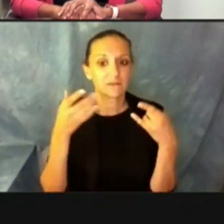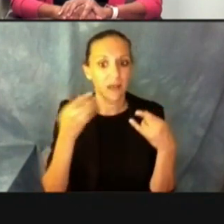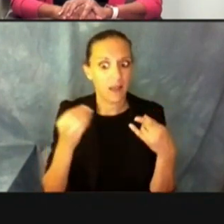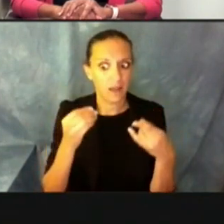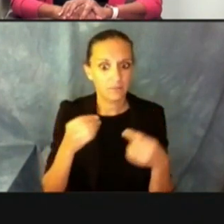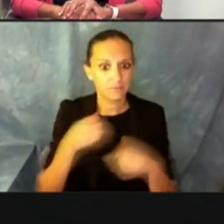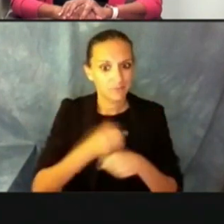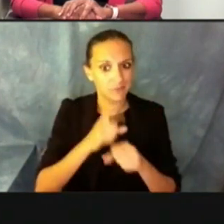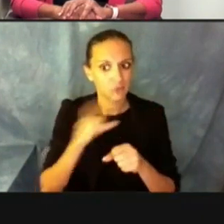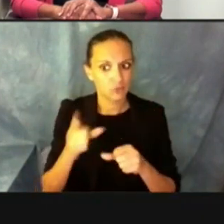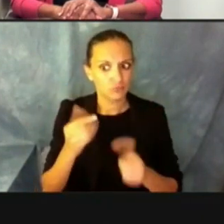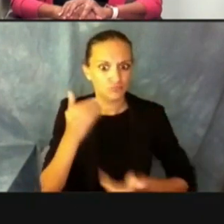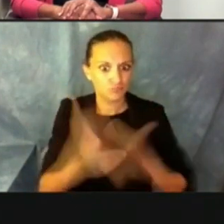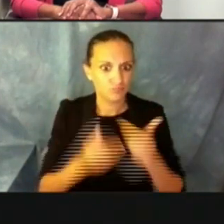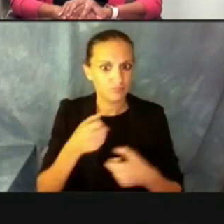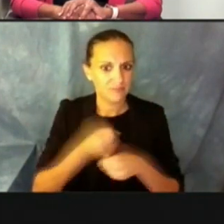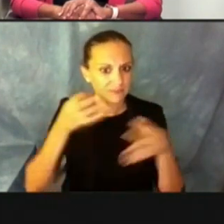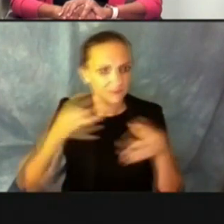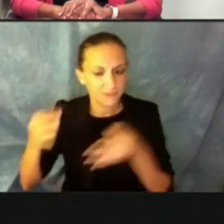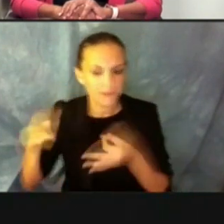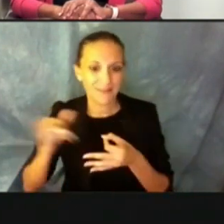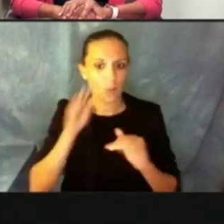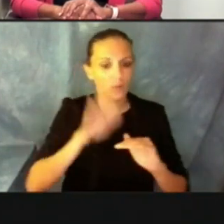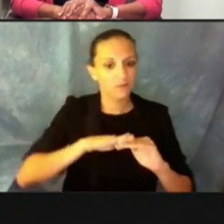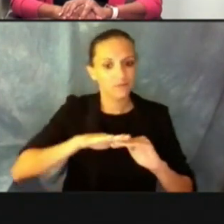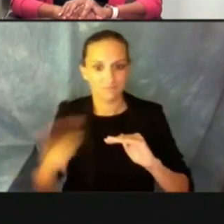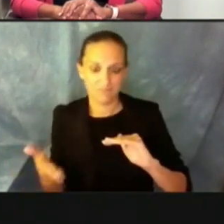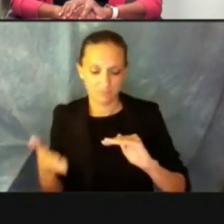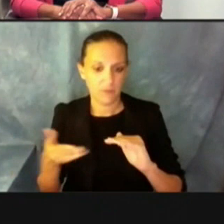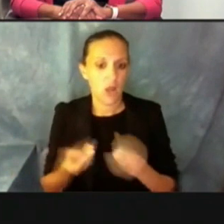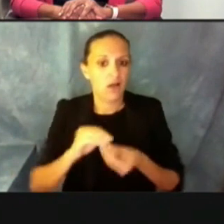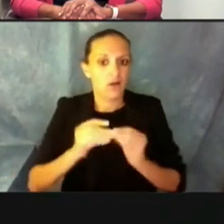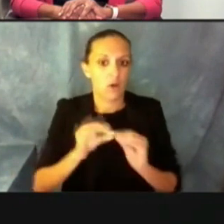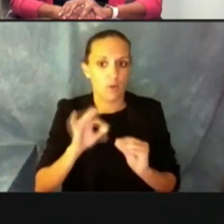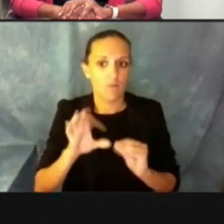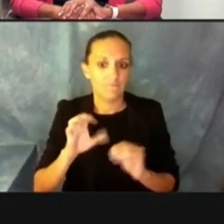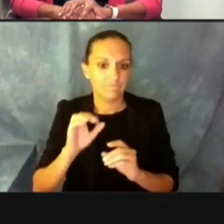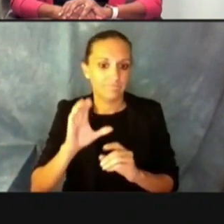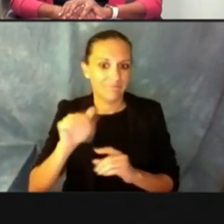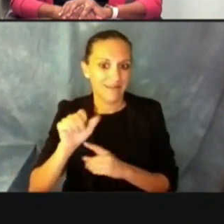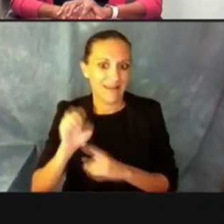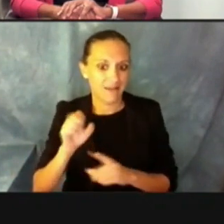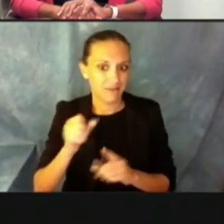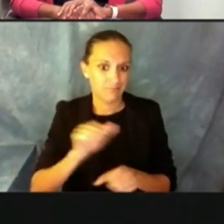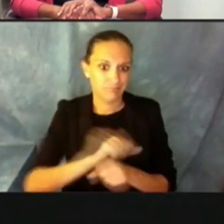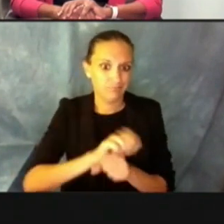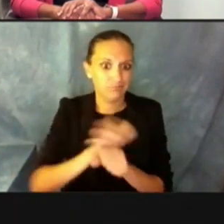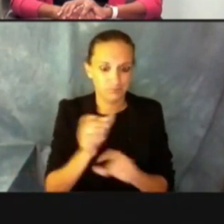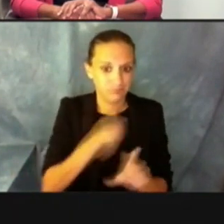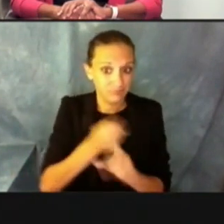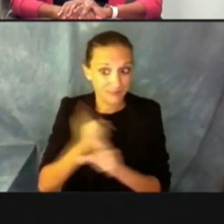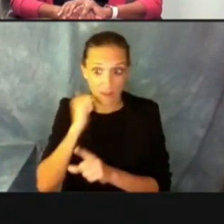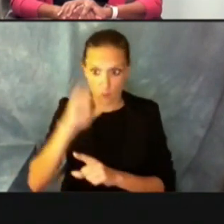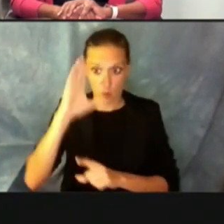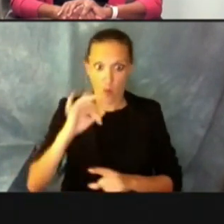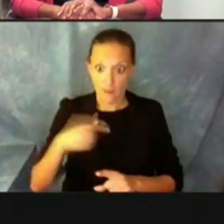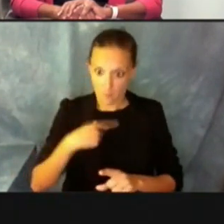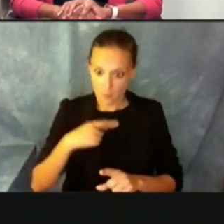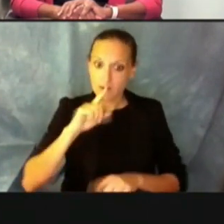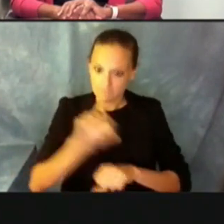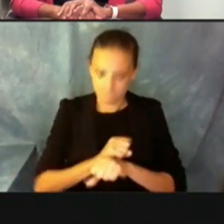measures that will decrease the number of cases that are happening each day. We know that if we do those things, we